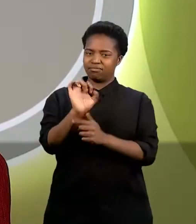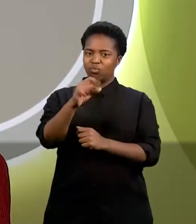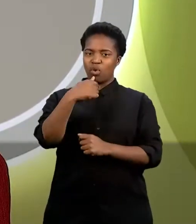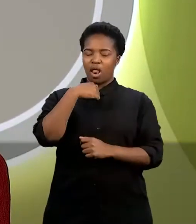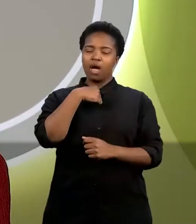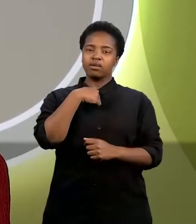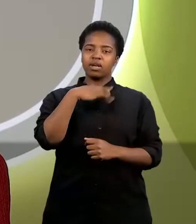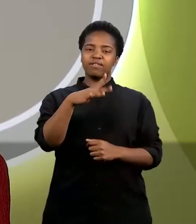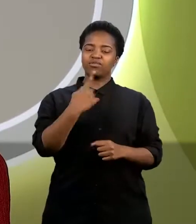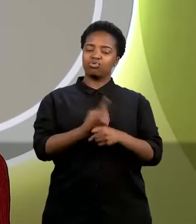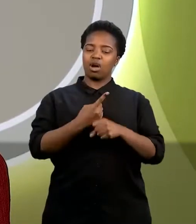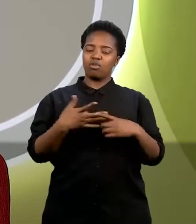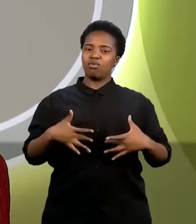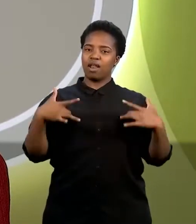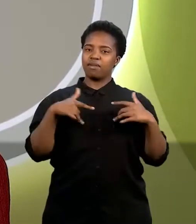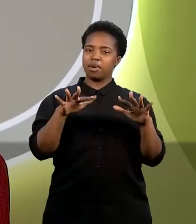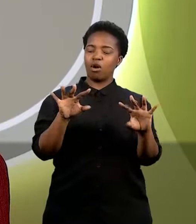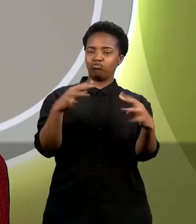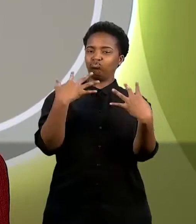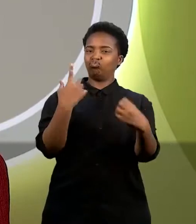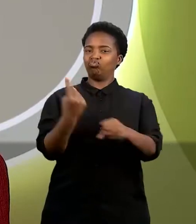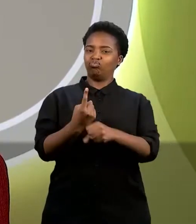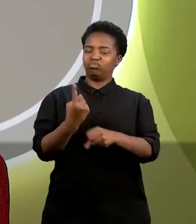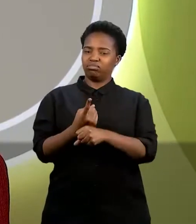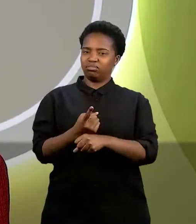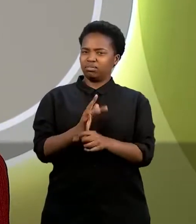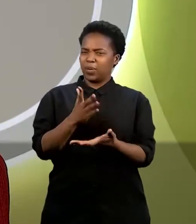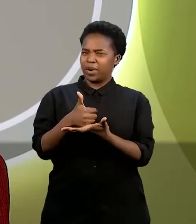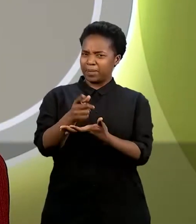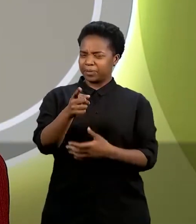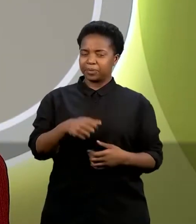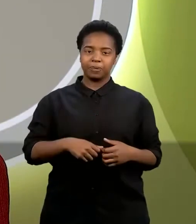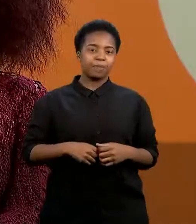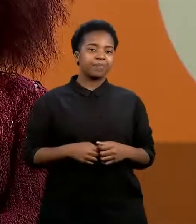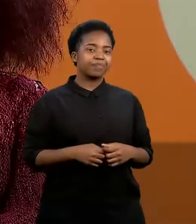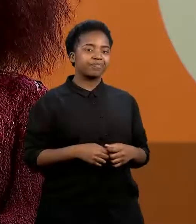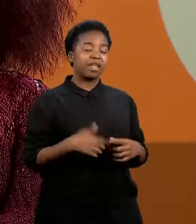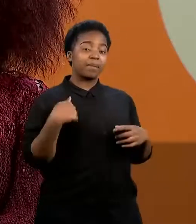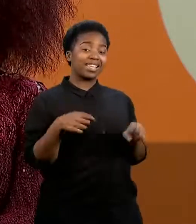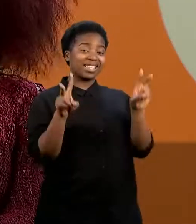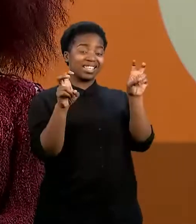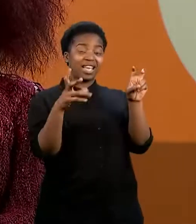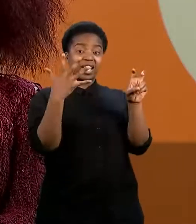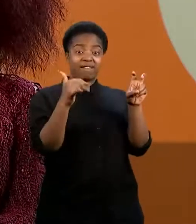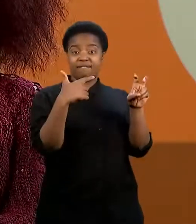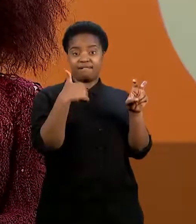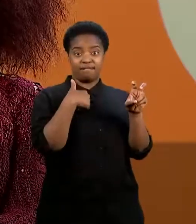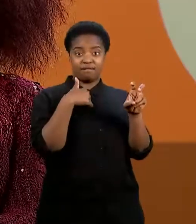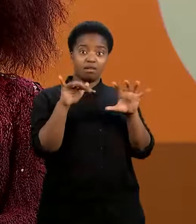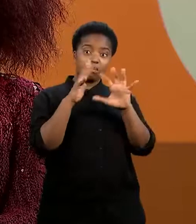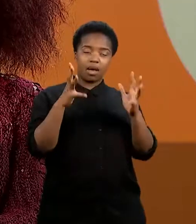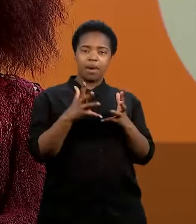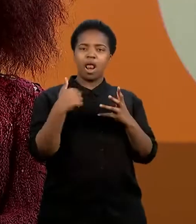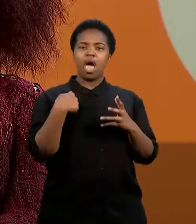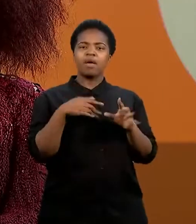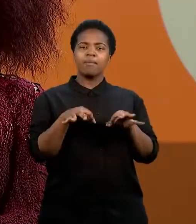le reng o phela ka yona eo. E tsho horeng wena ntho and e bohloka ha ka kang ntho eo. What it means ke gore if you're gonna go